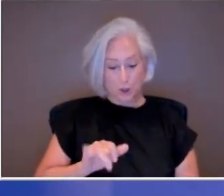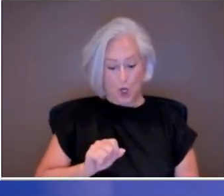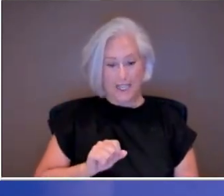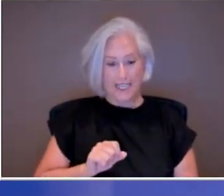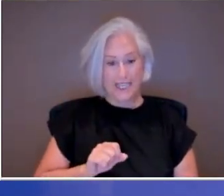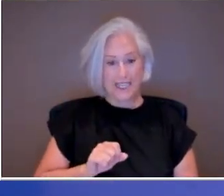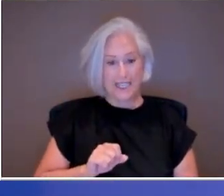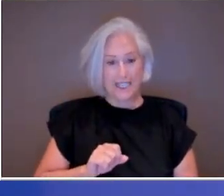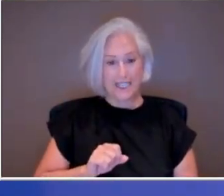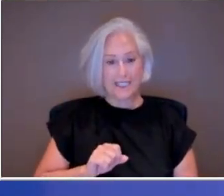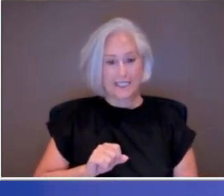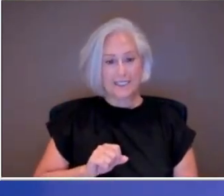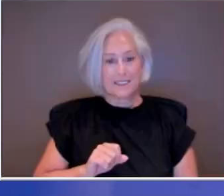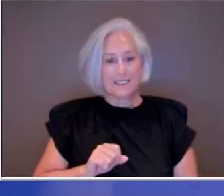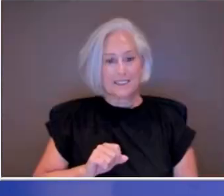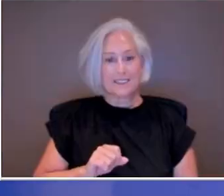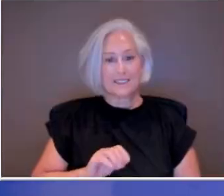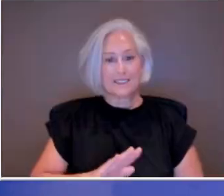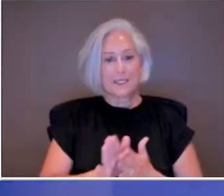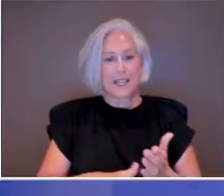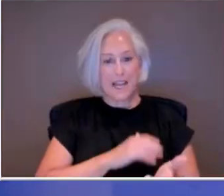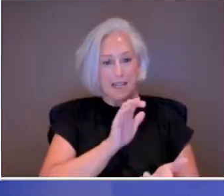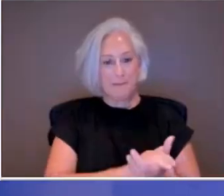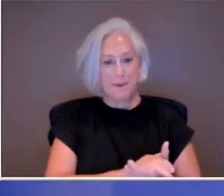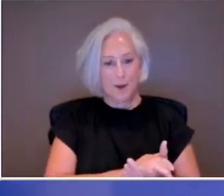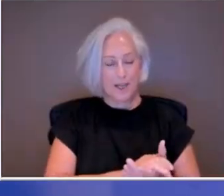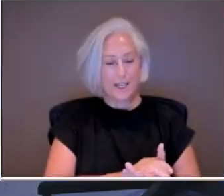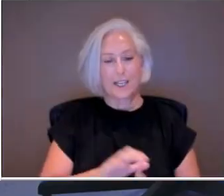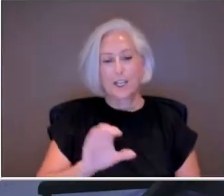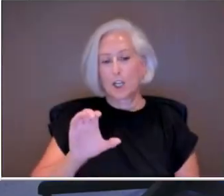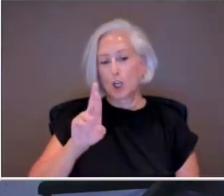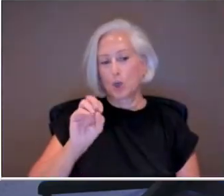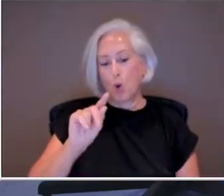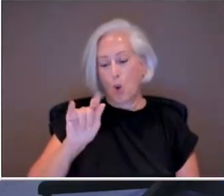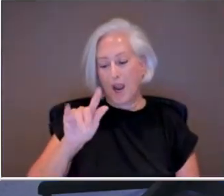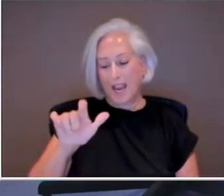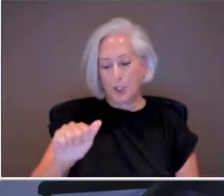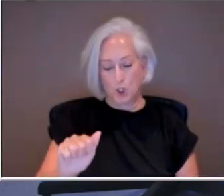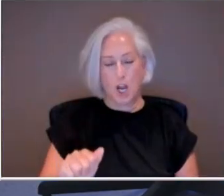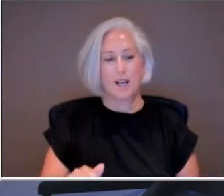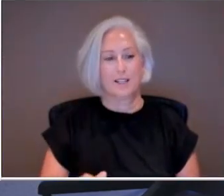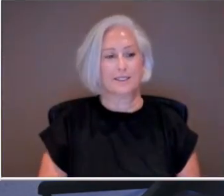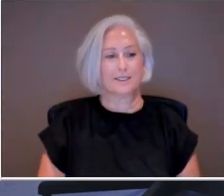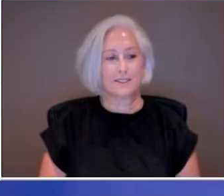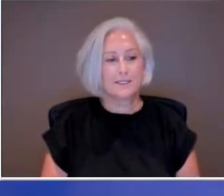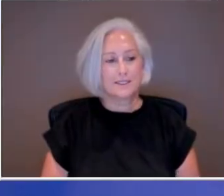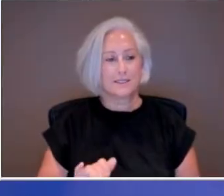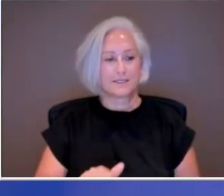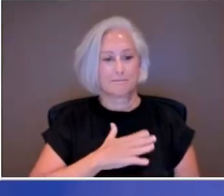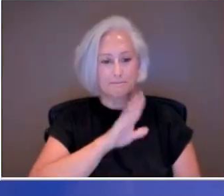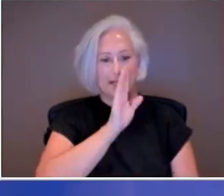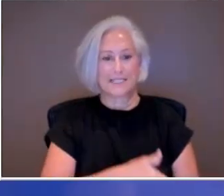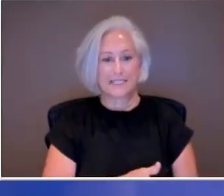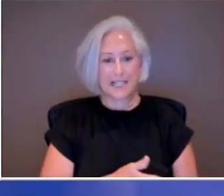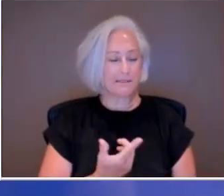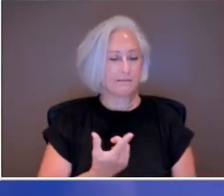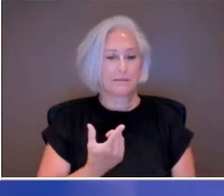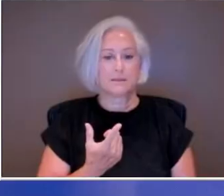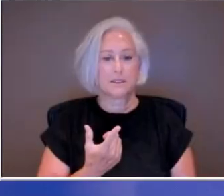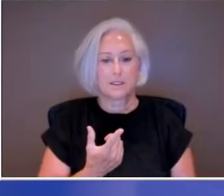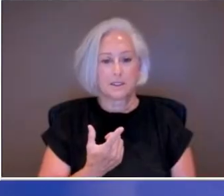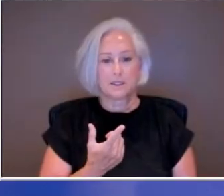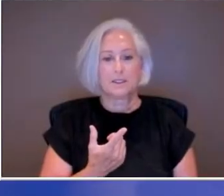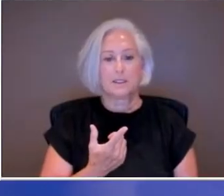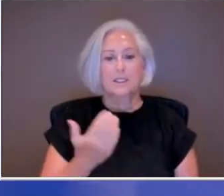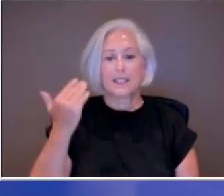wedding. It was in Croatia. Charlie's your son? Yes, Charlie. my son. And he knew I wanted to get back